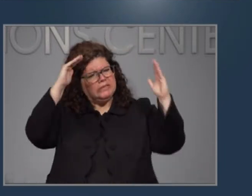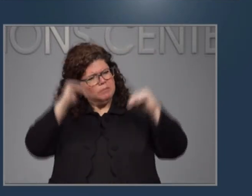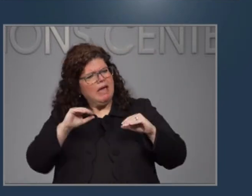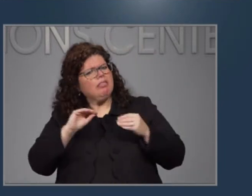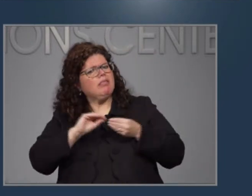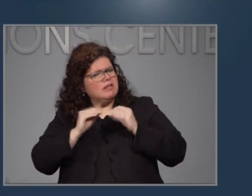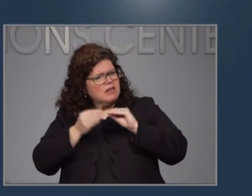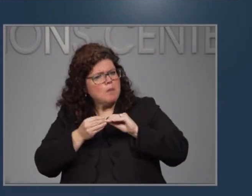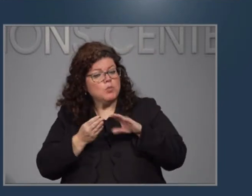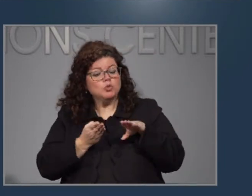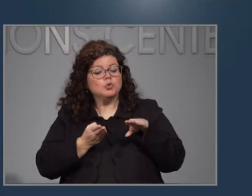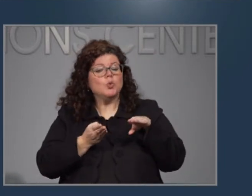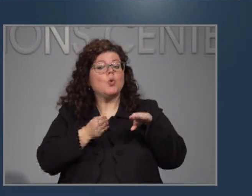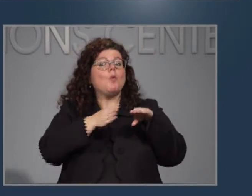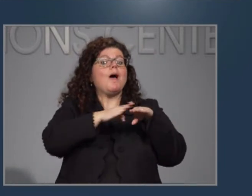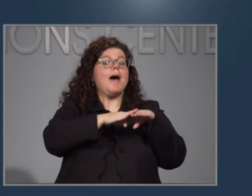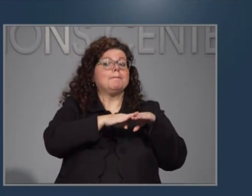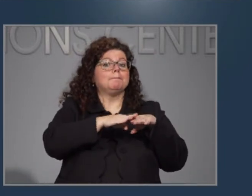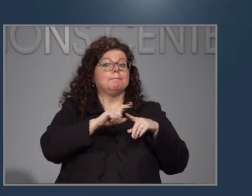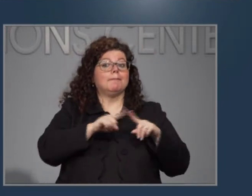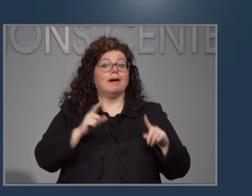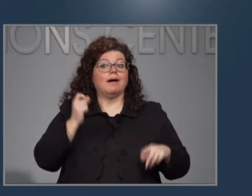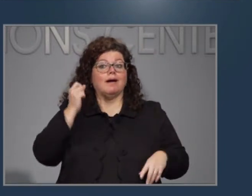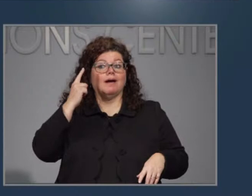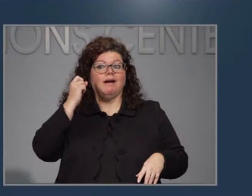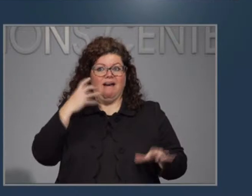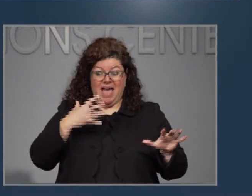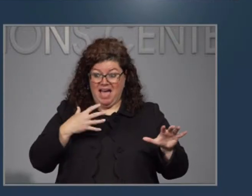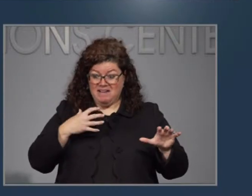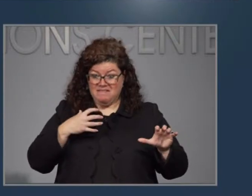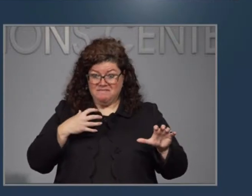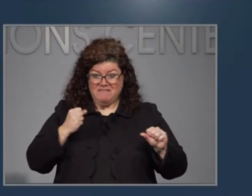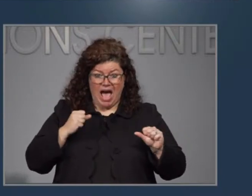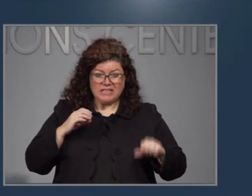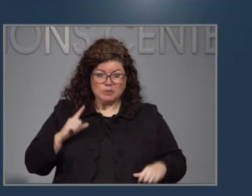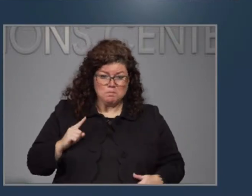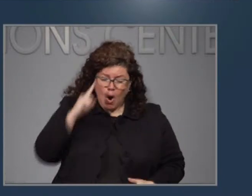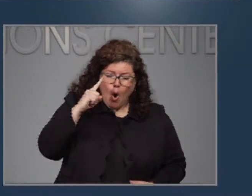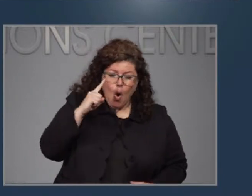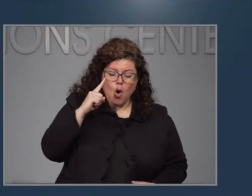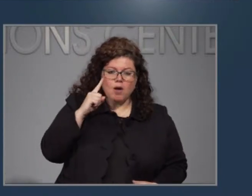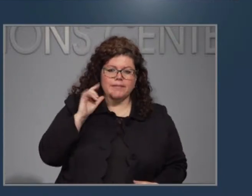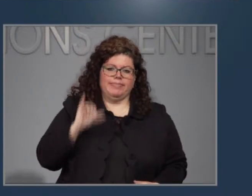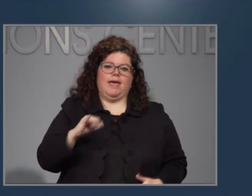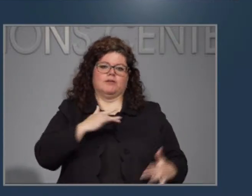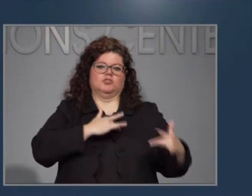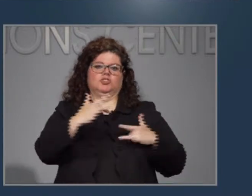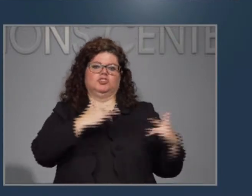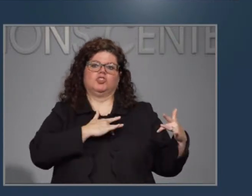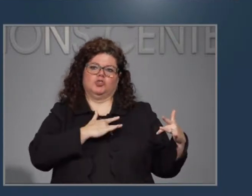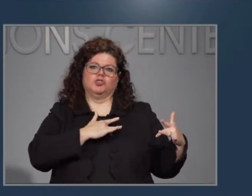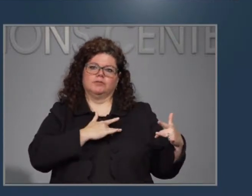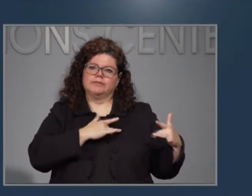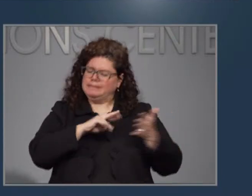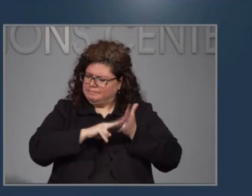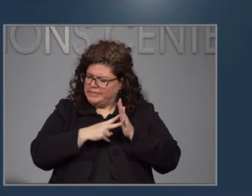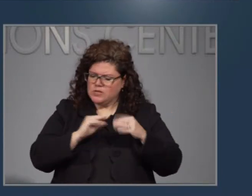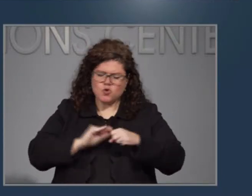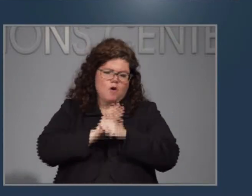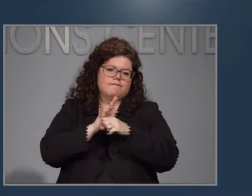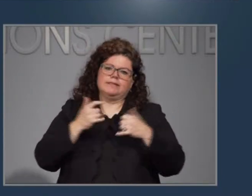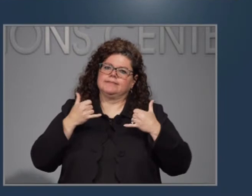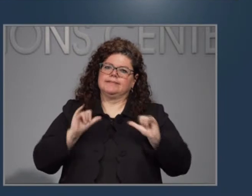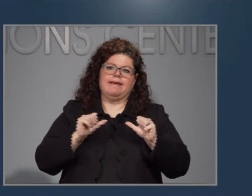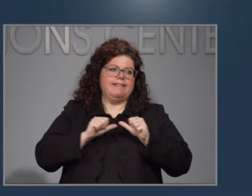number to go up, but it's the pace of the increase that is concerning and shows us that this virus is still very much present in